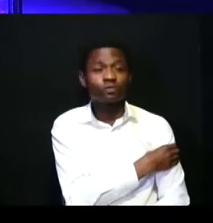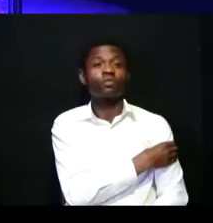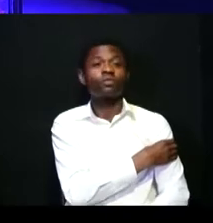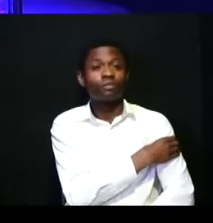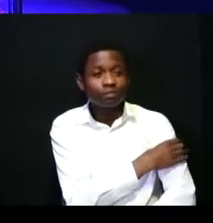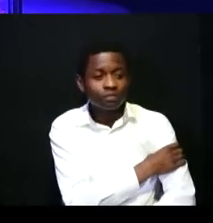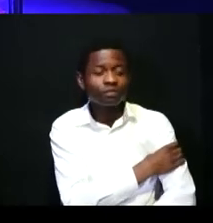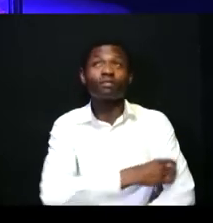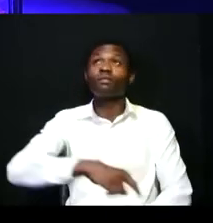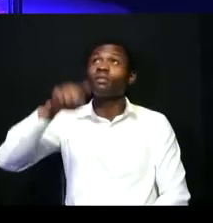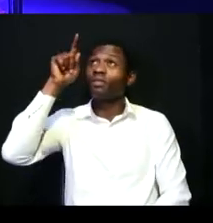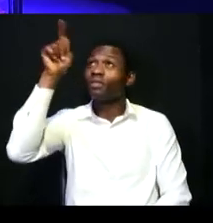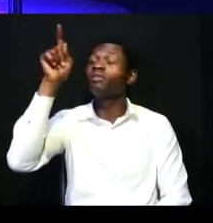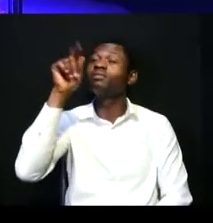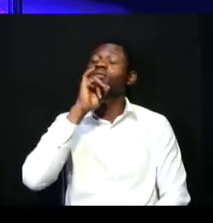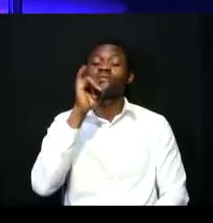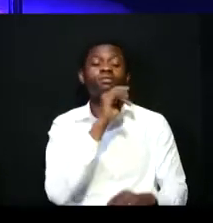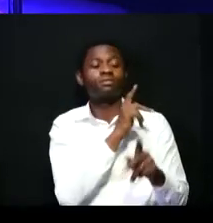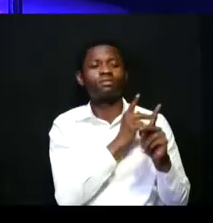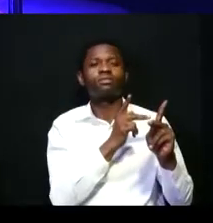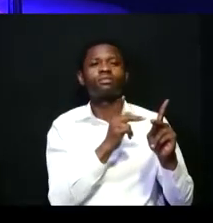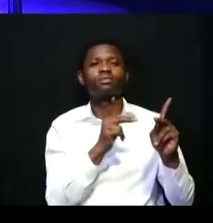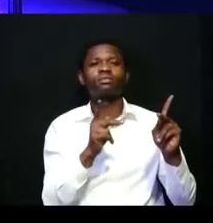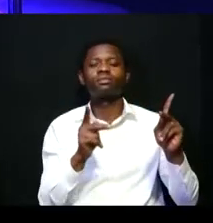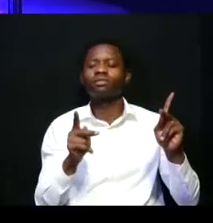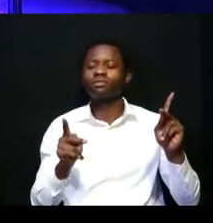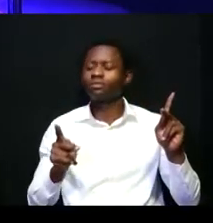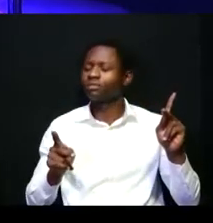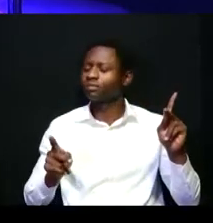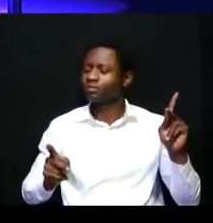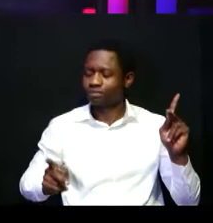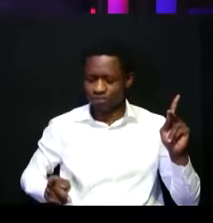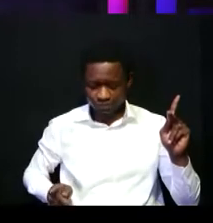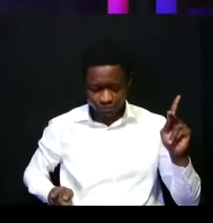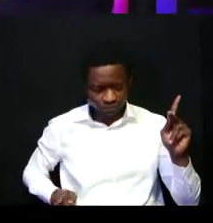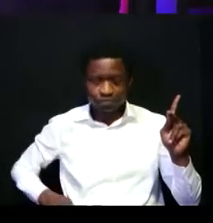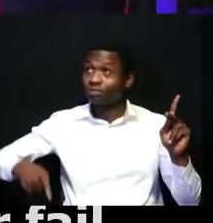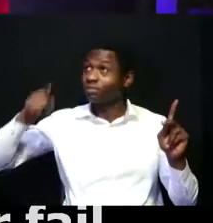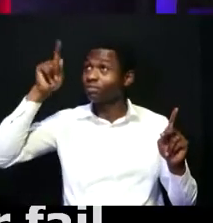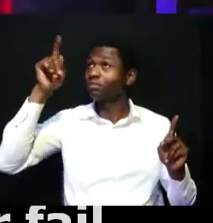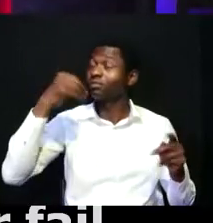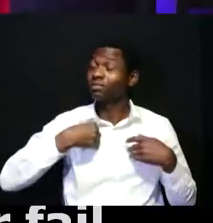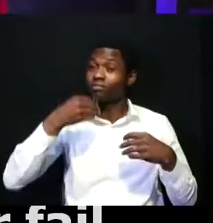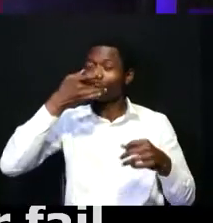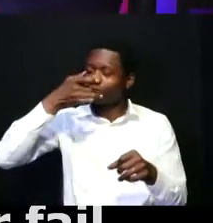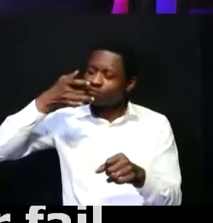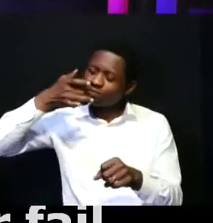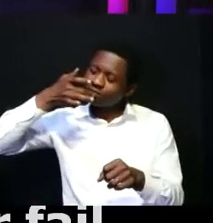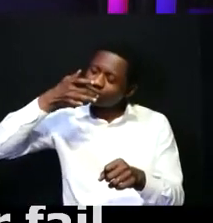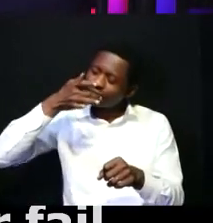he is King. He is King. Oh, he